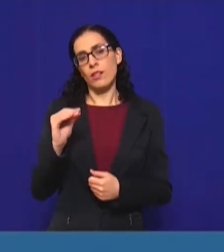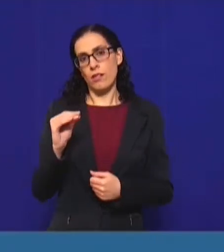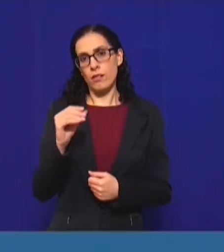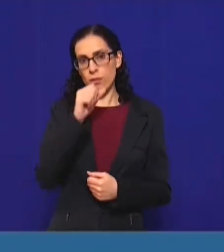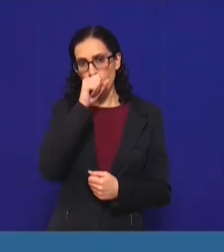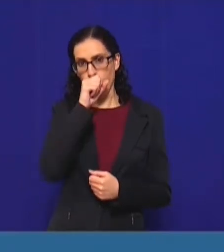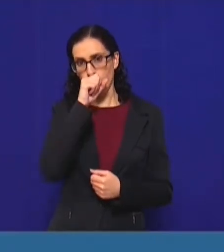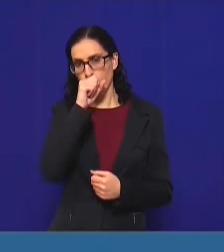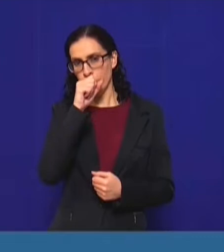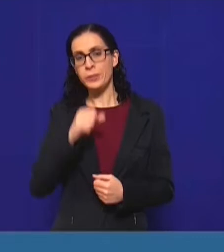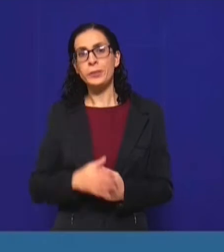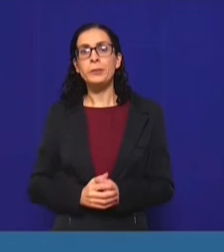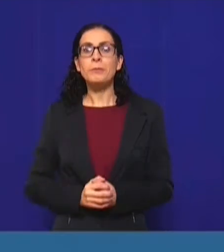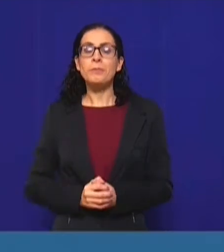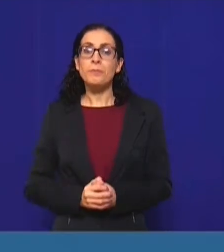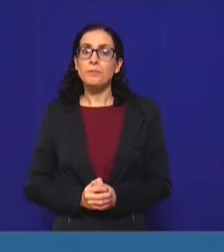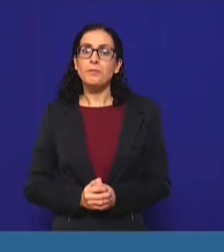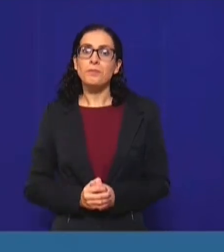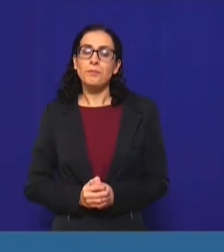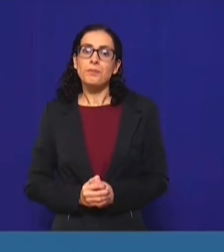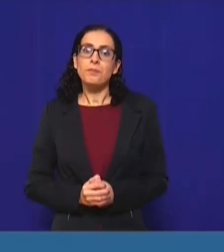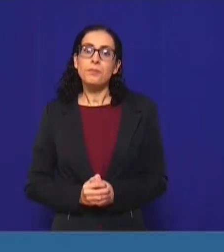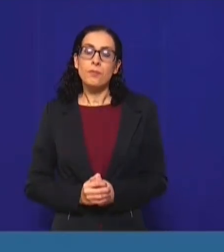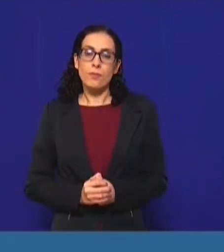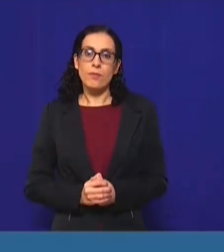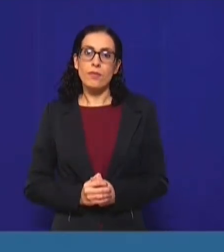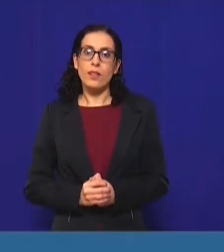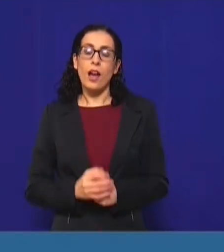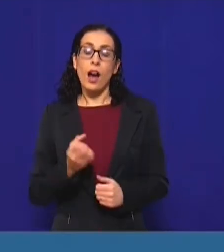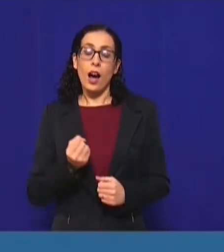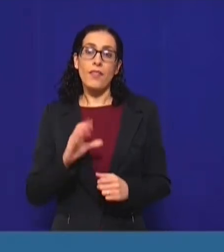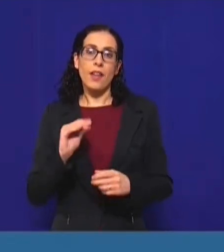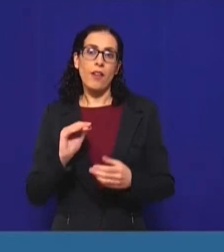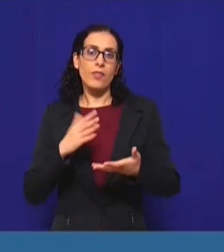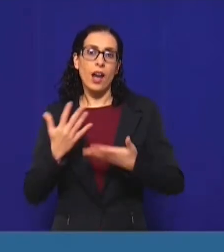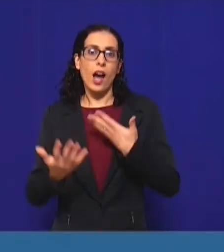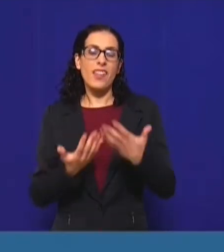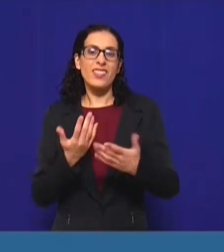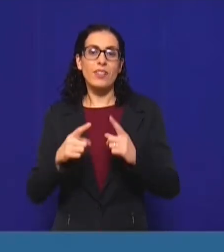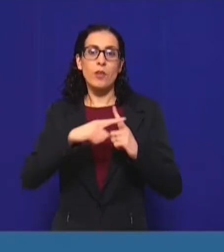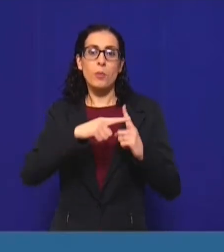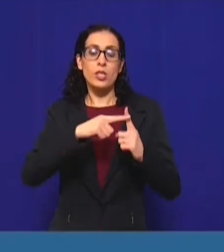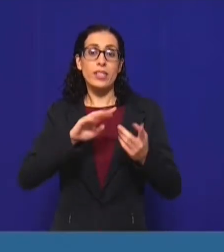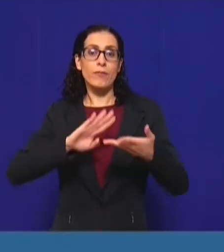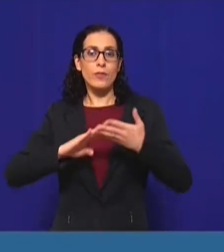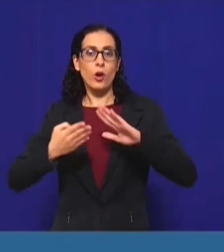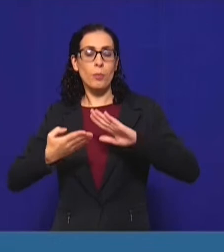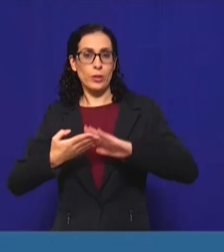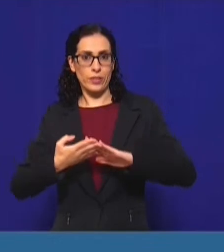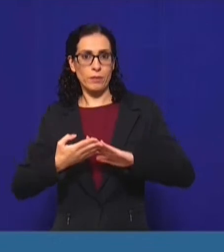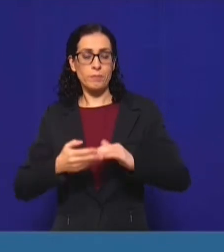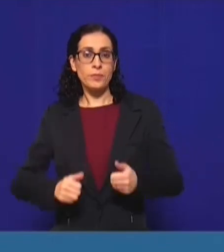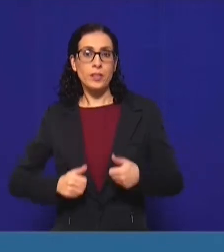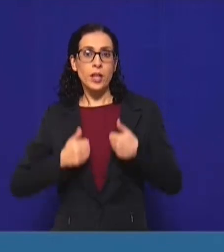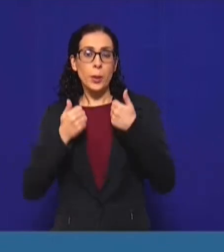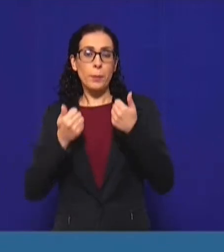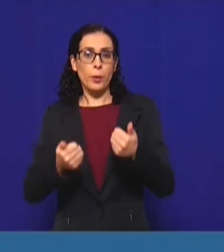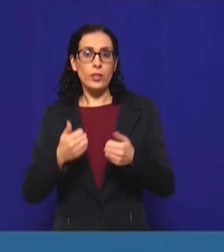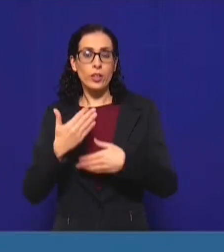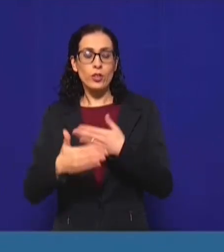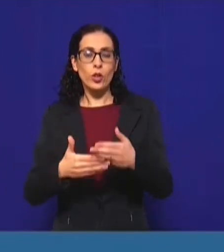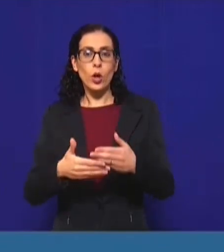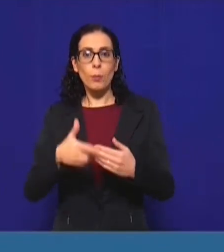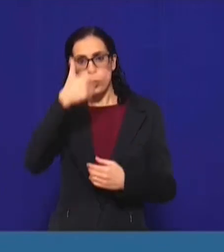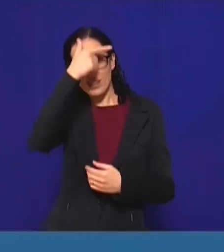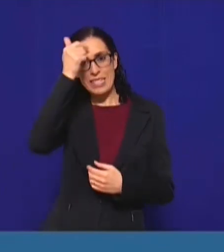speċjalment f'din il-fażi fejn aħna għandna l-każijiet fil-komunità li huma għoljin, importanti li aħna nibqgħu nagħmlu t-testijiet ħalli